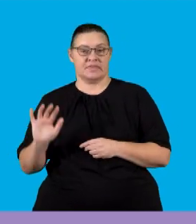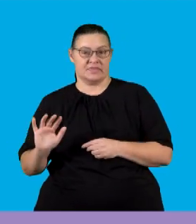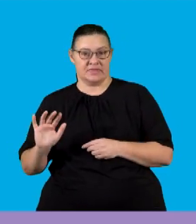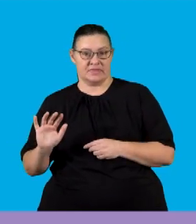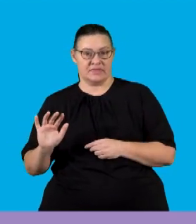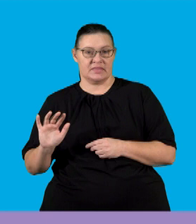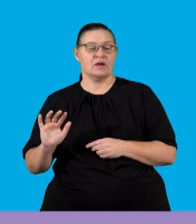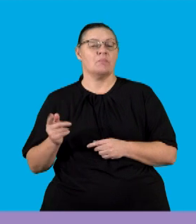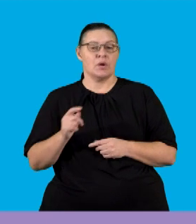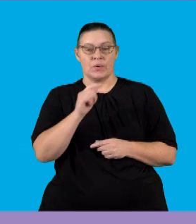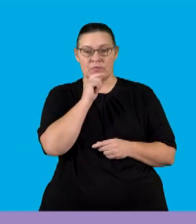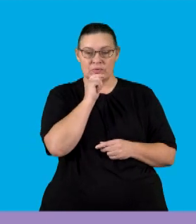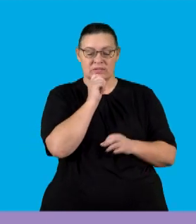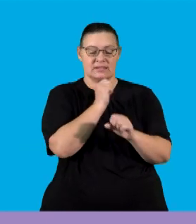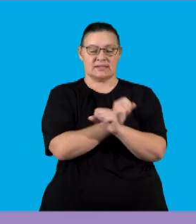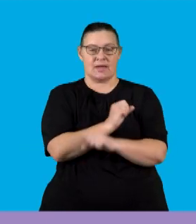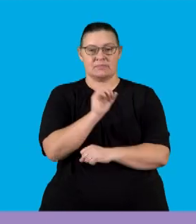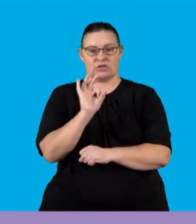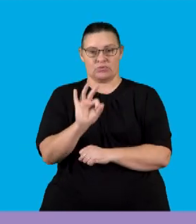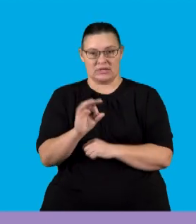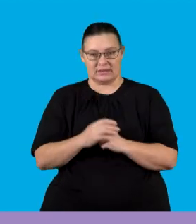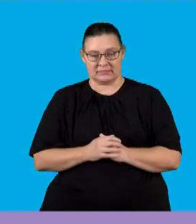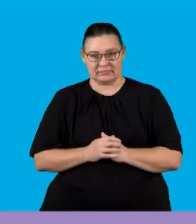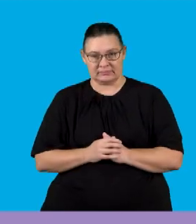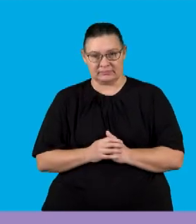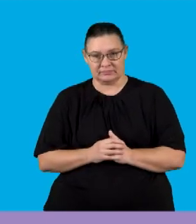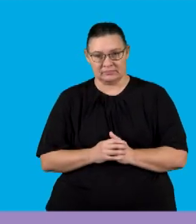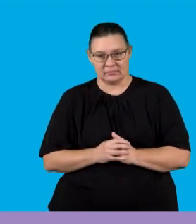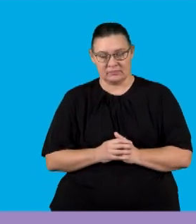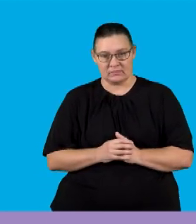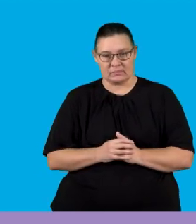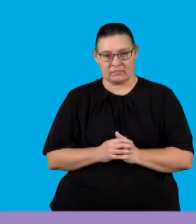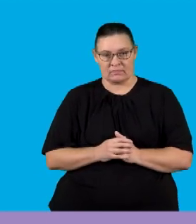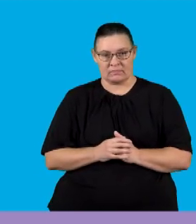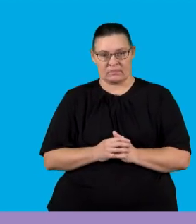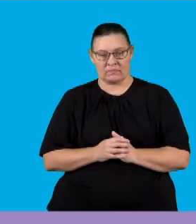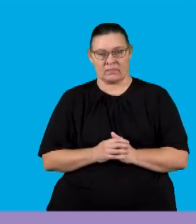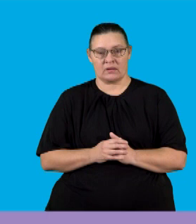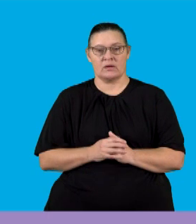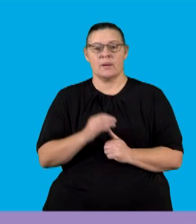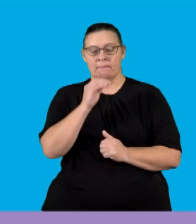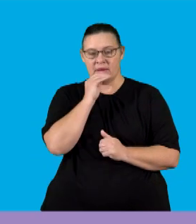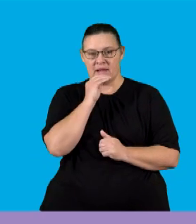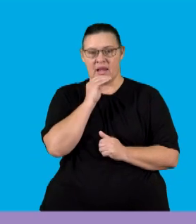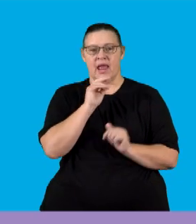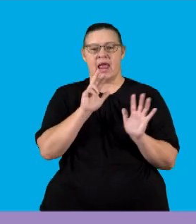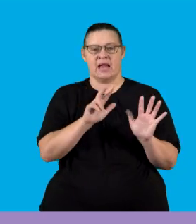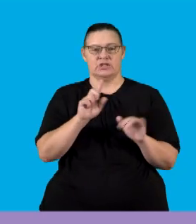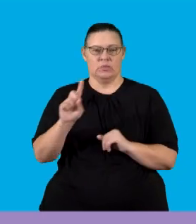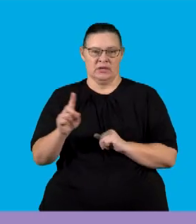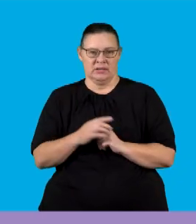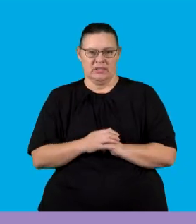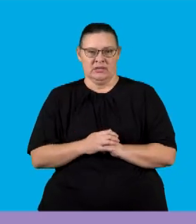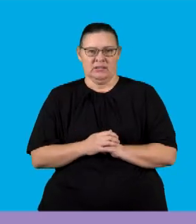answer of 81. So our 5th term there is 81. And once we have that 5th term, again, we are going